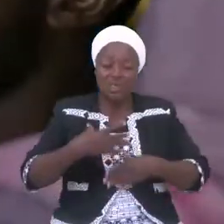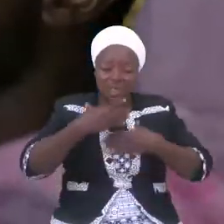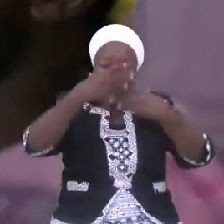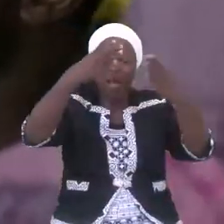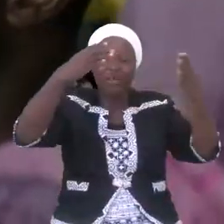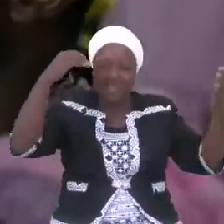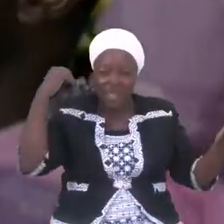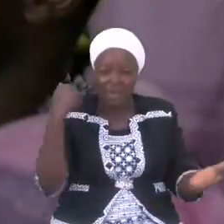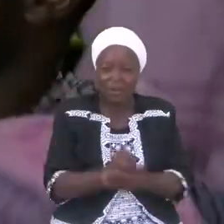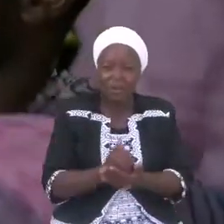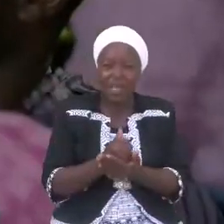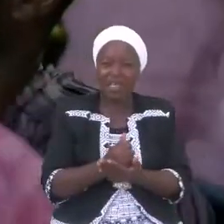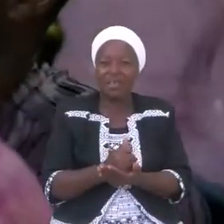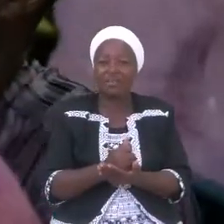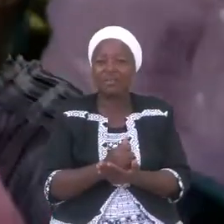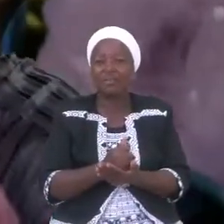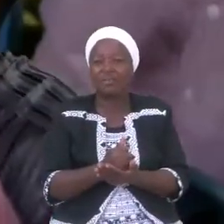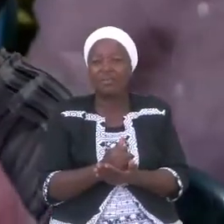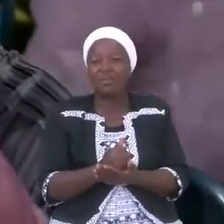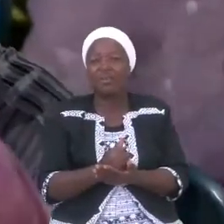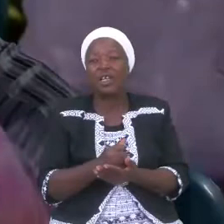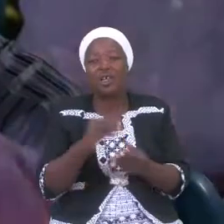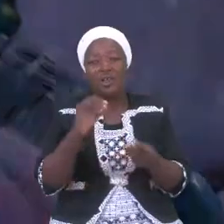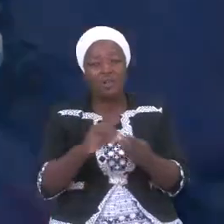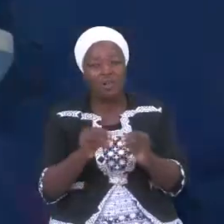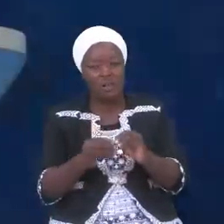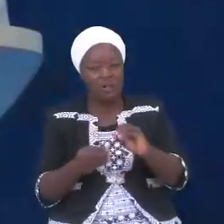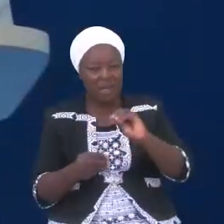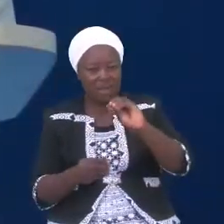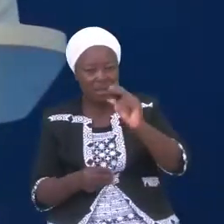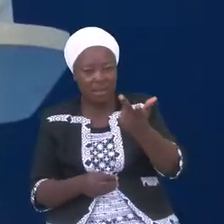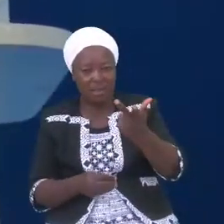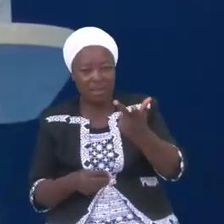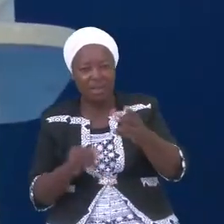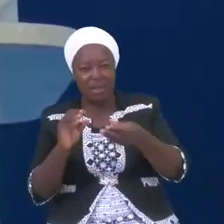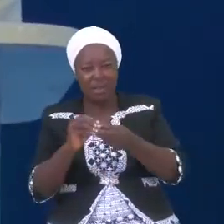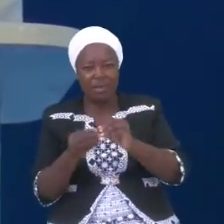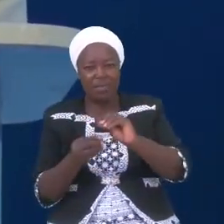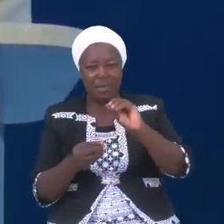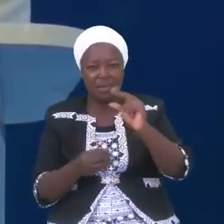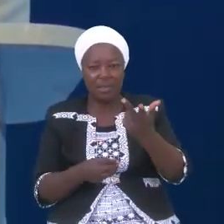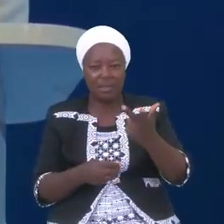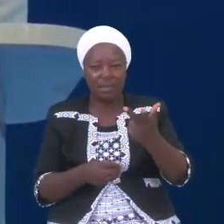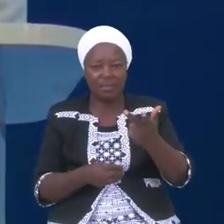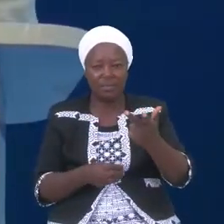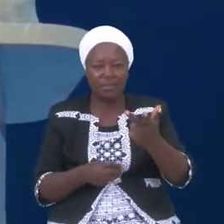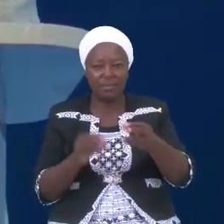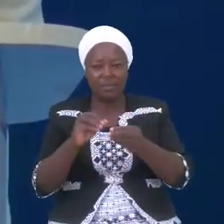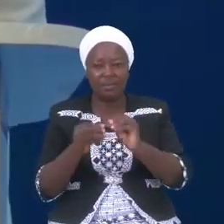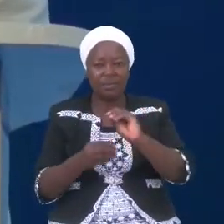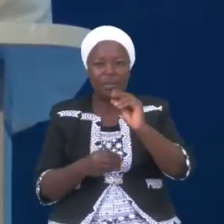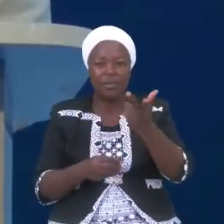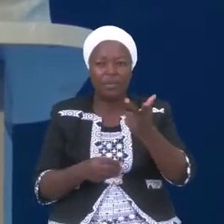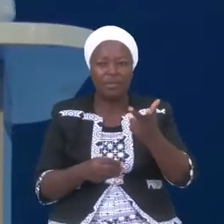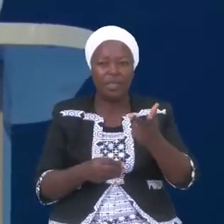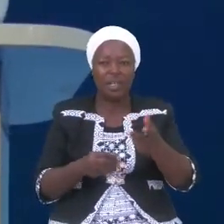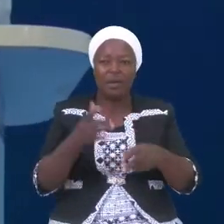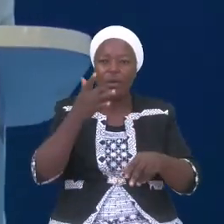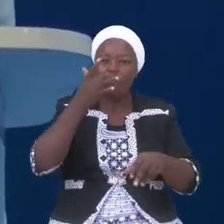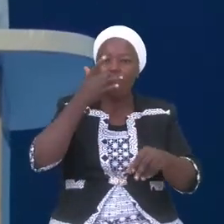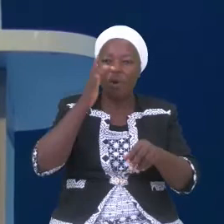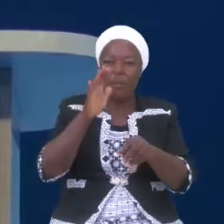amen. I come to number three now. Number three, we're looking at promises.